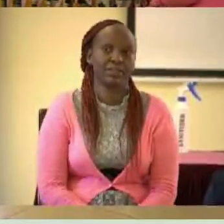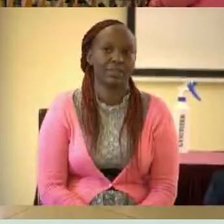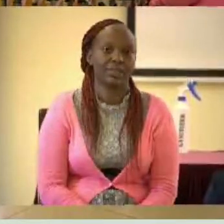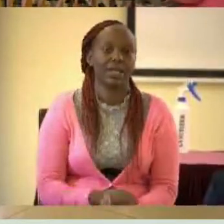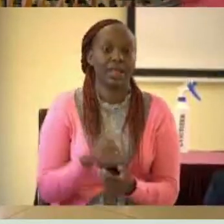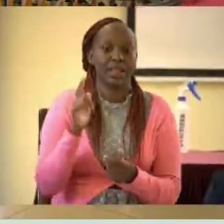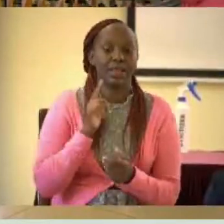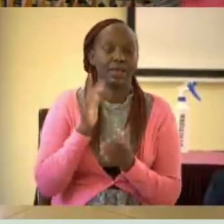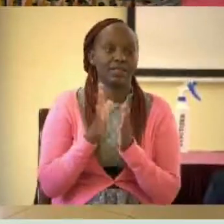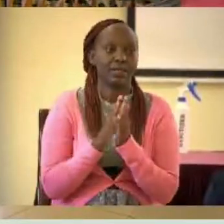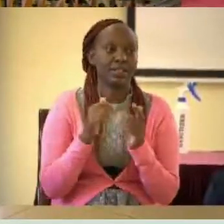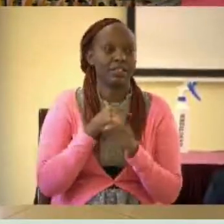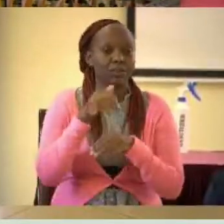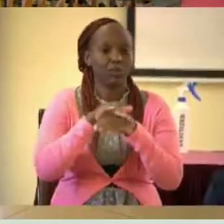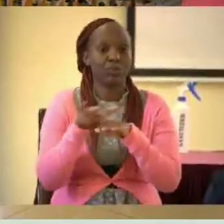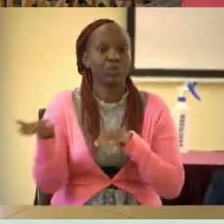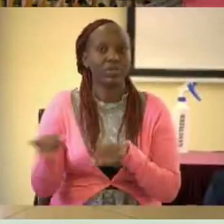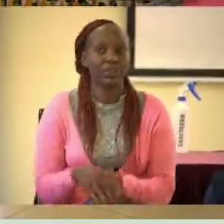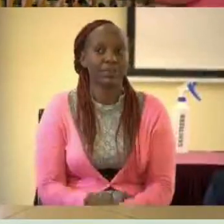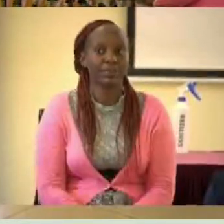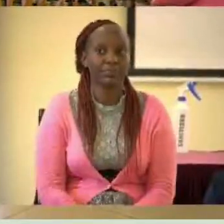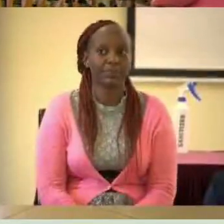Ladies and gentlemen, good morning.